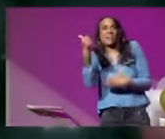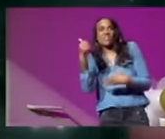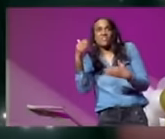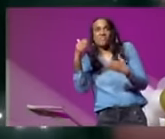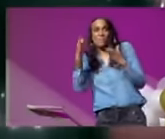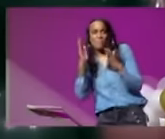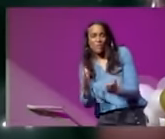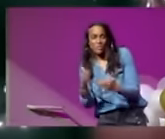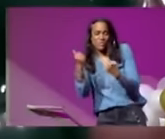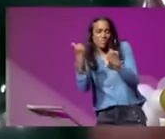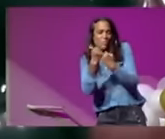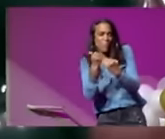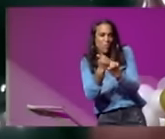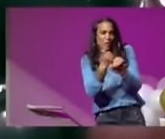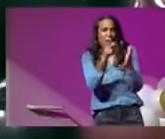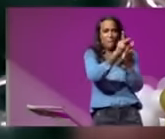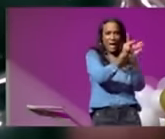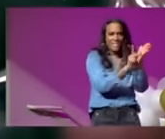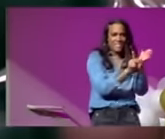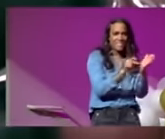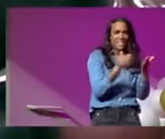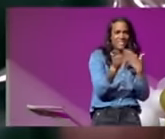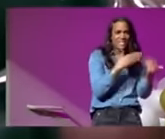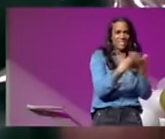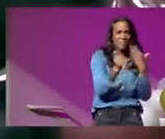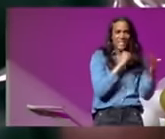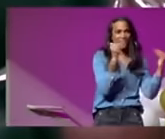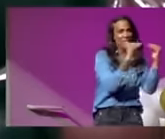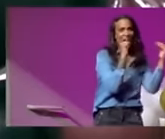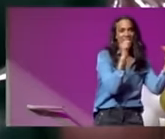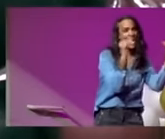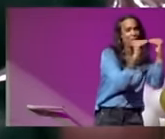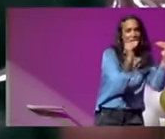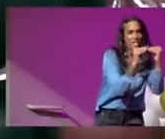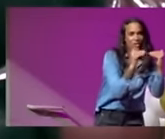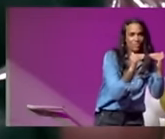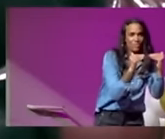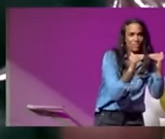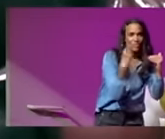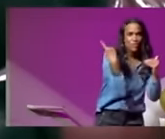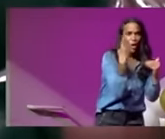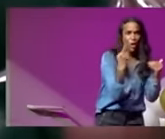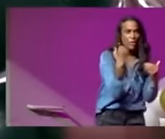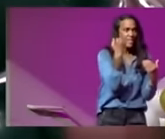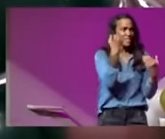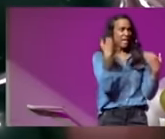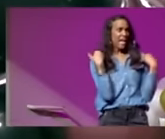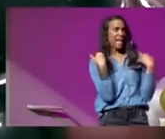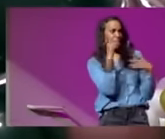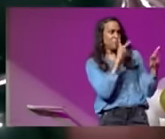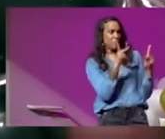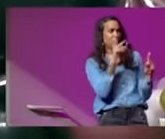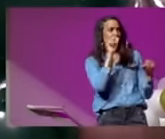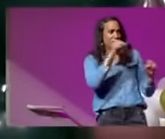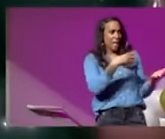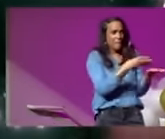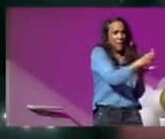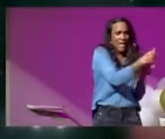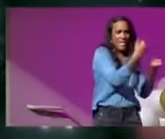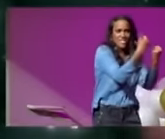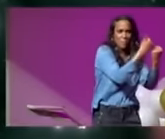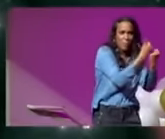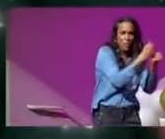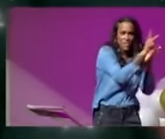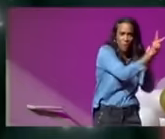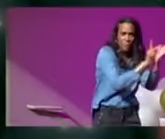a Robert Jeffries. Every Herod has preachers on payroll. And the Bible lets us know